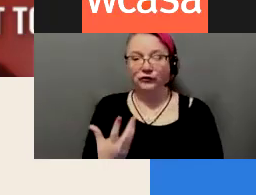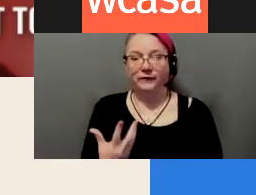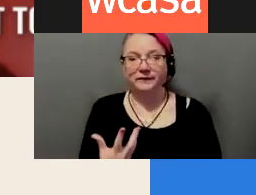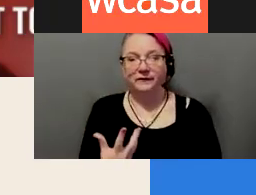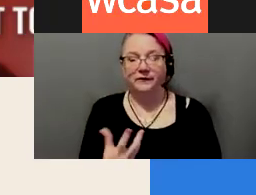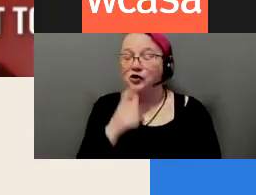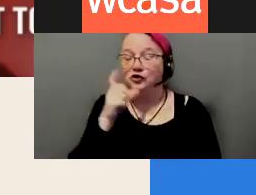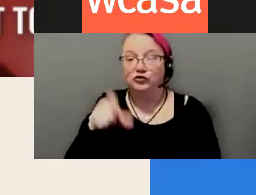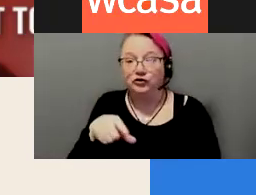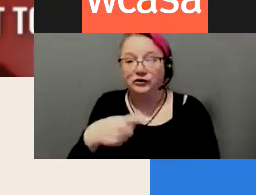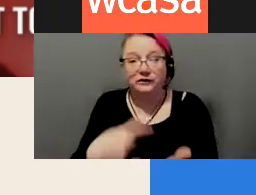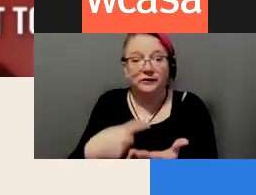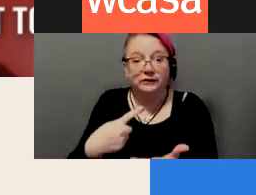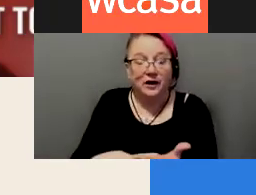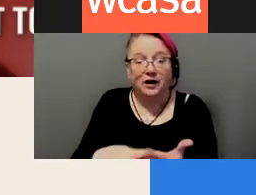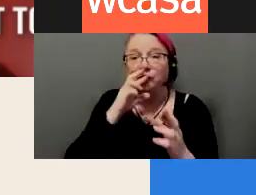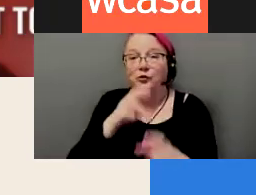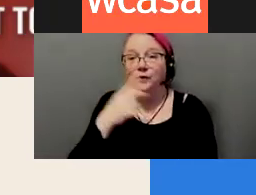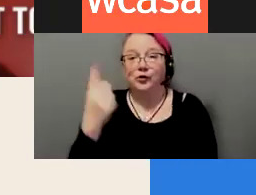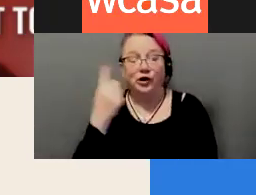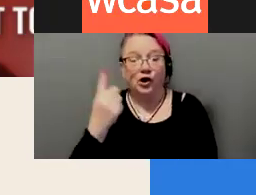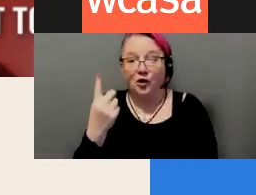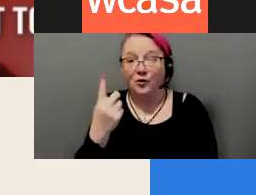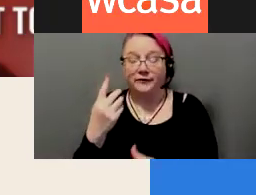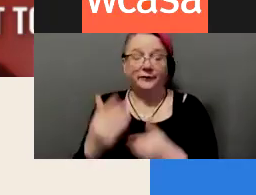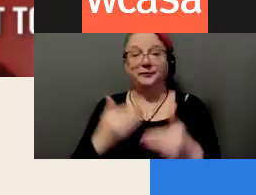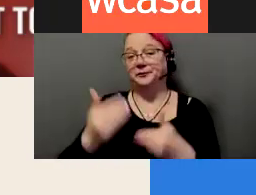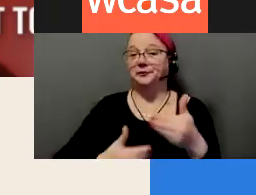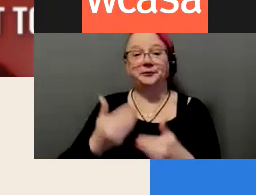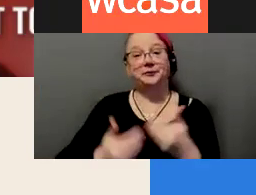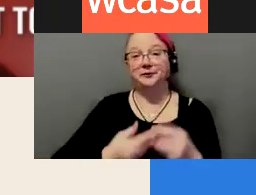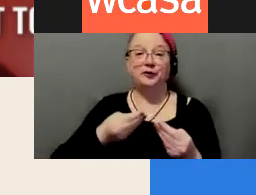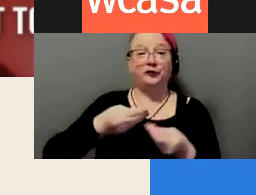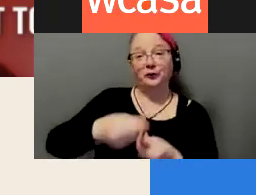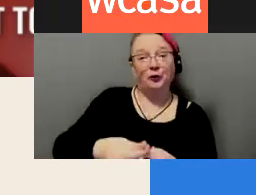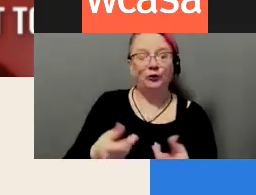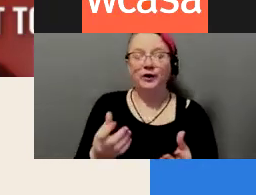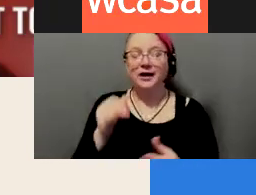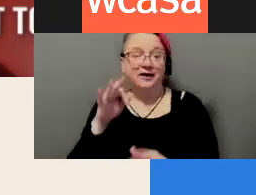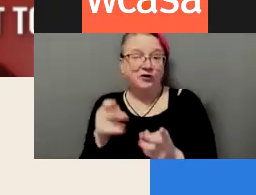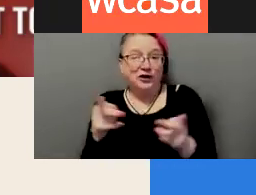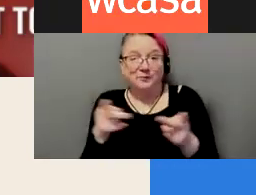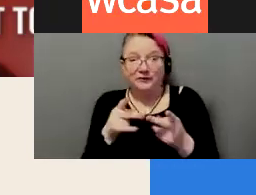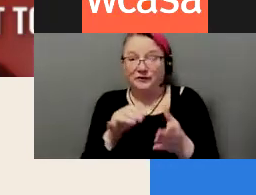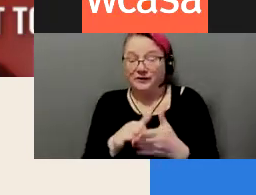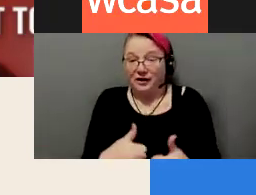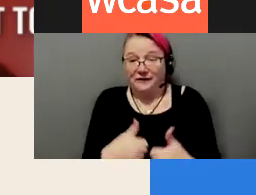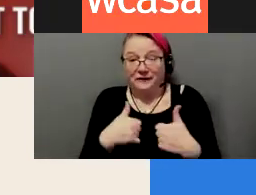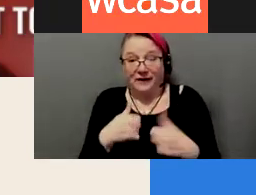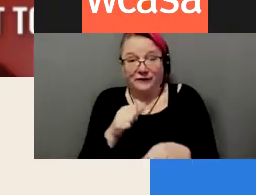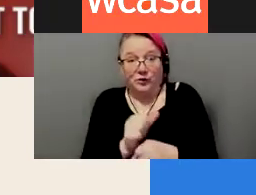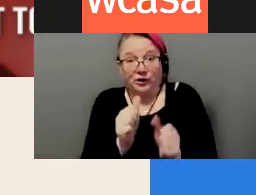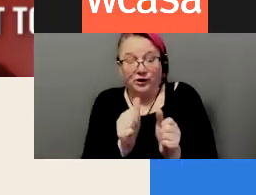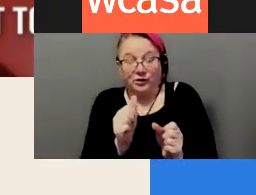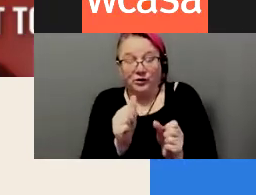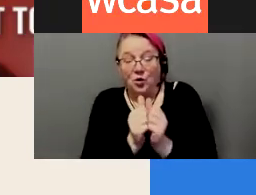still discuss this or that reporting always goes the way it is supposed to go. And if you're in a position that a survivor you're working with is being charged with a